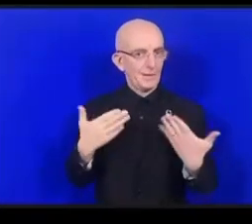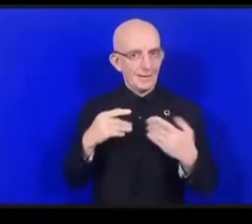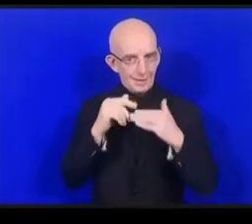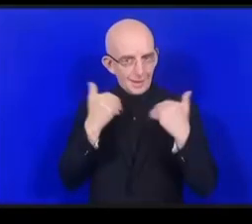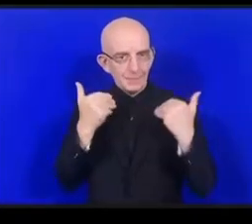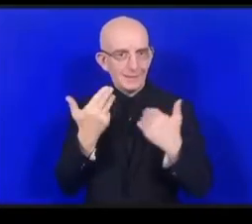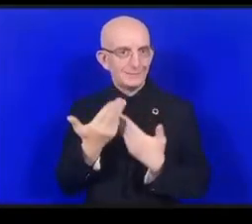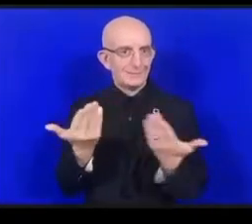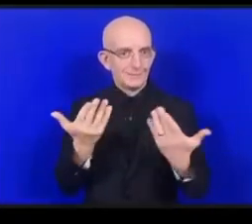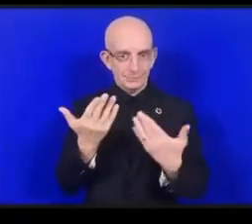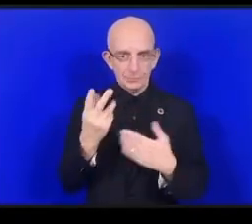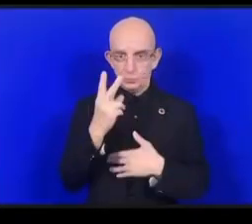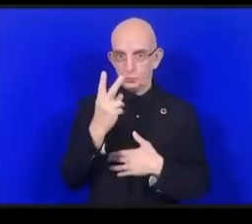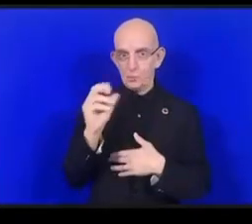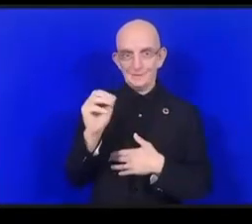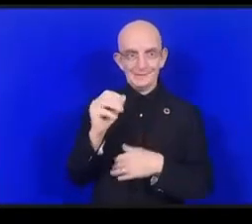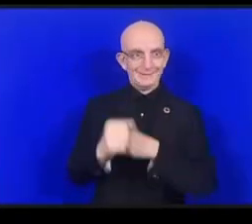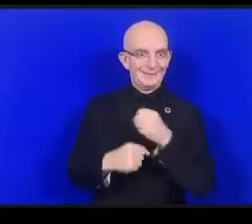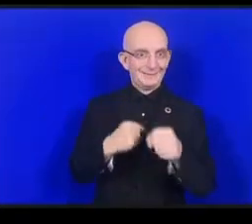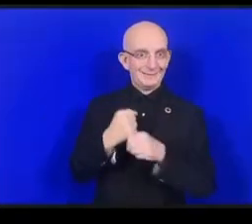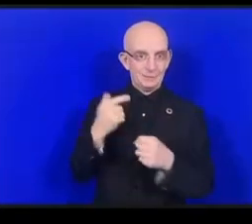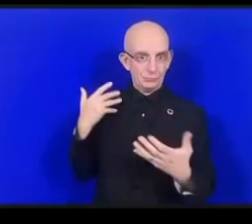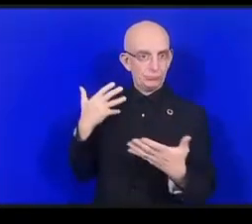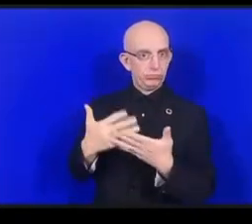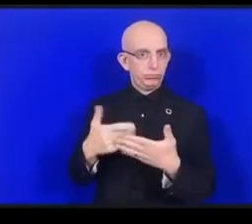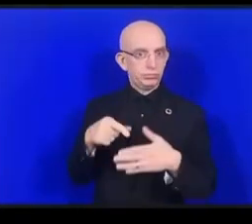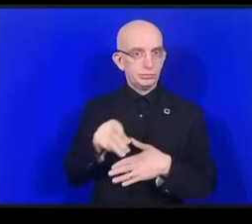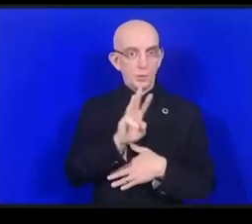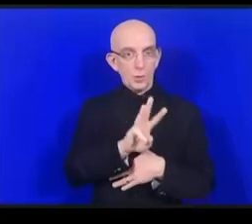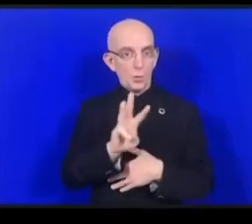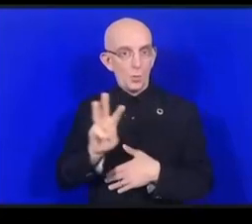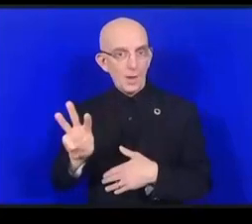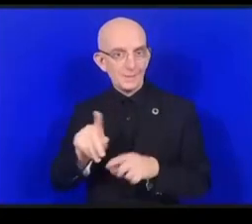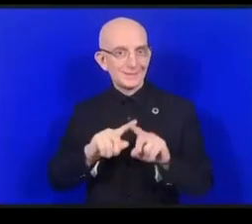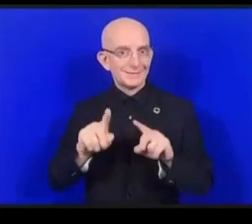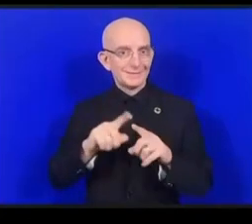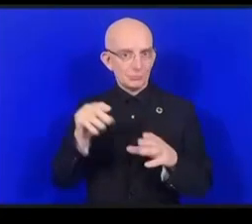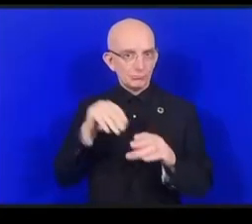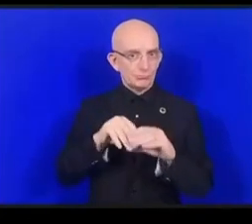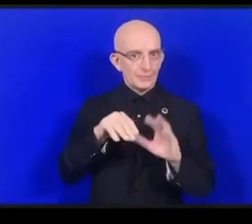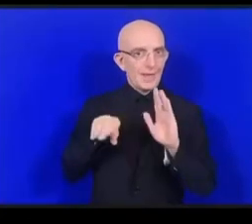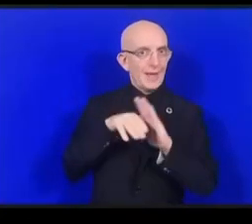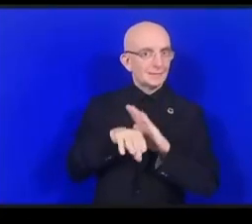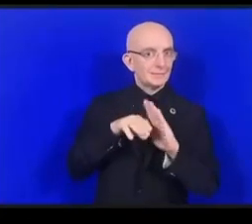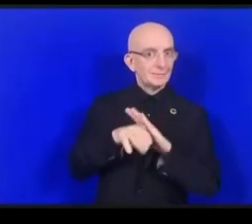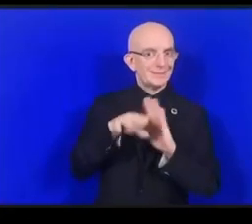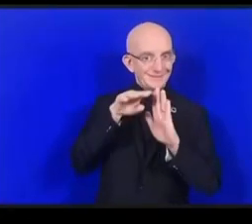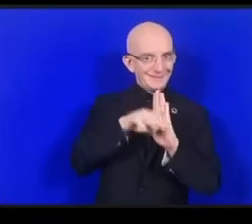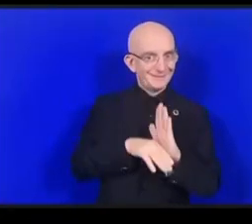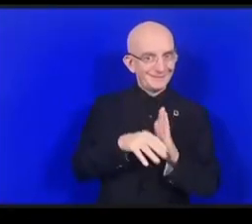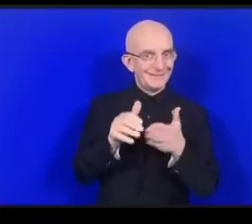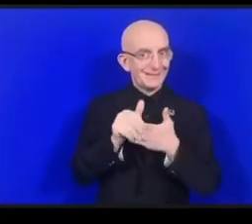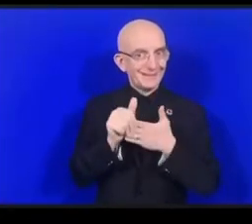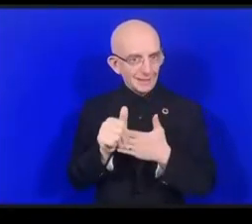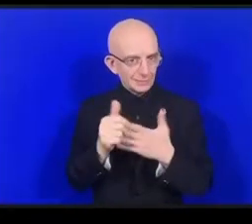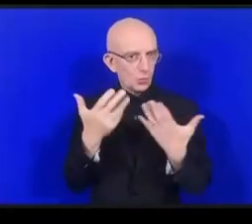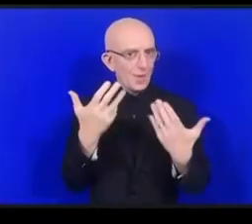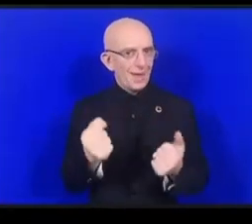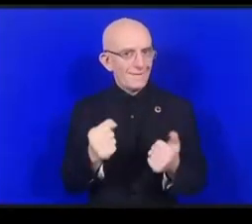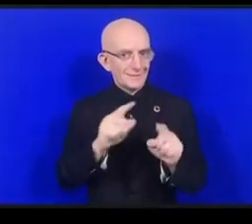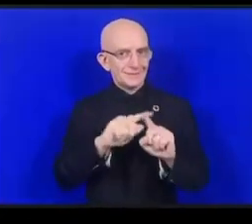of stamina to that input. Now we have Alejandro raising